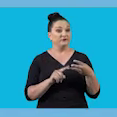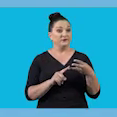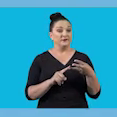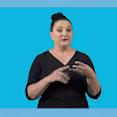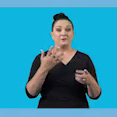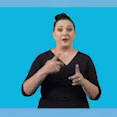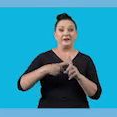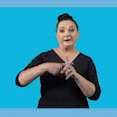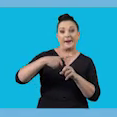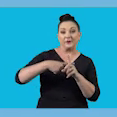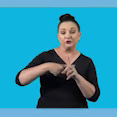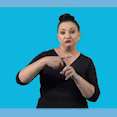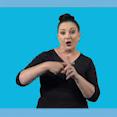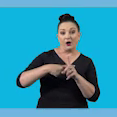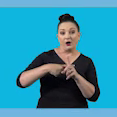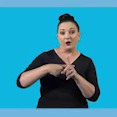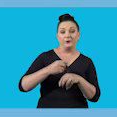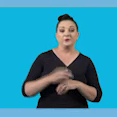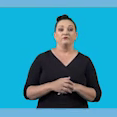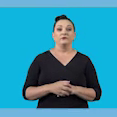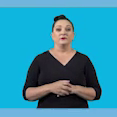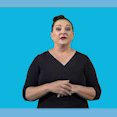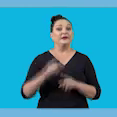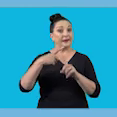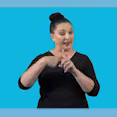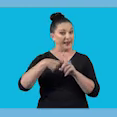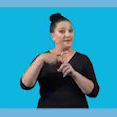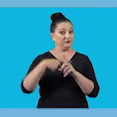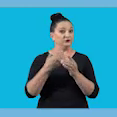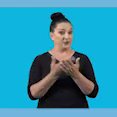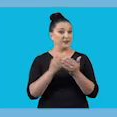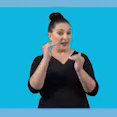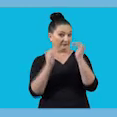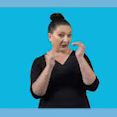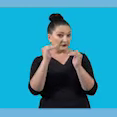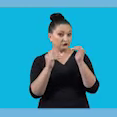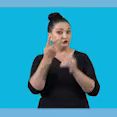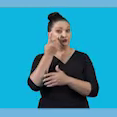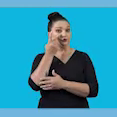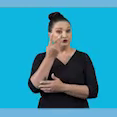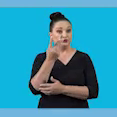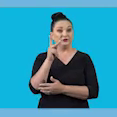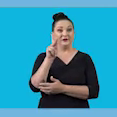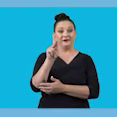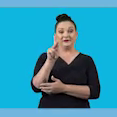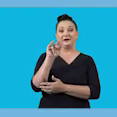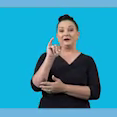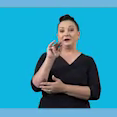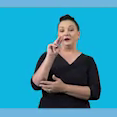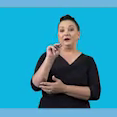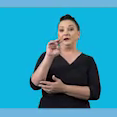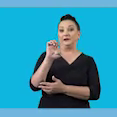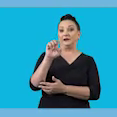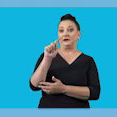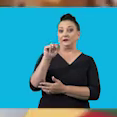the temperature of the particles. We know that temperature is a measure of kinetic energy. Kinetic energy